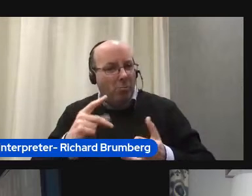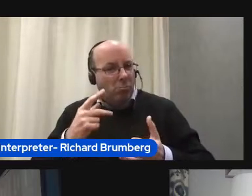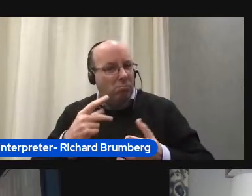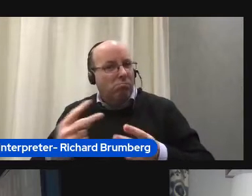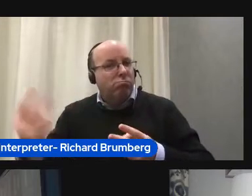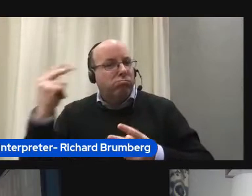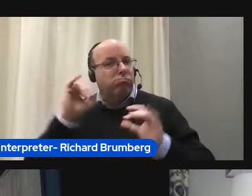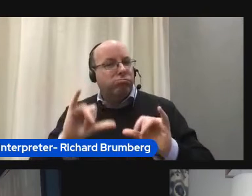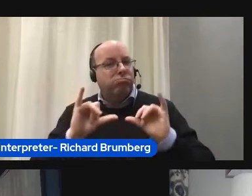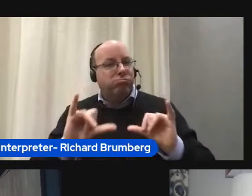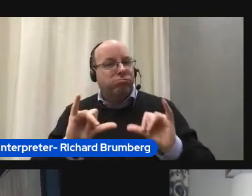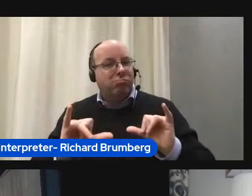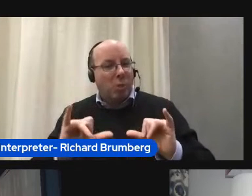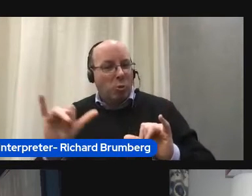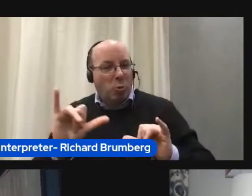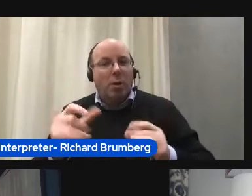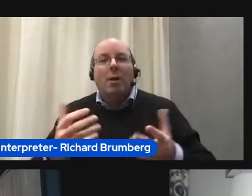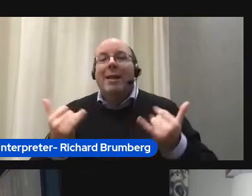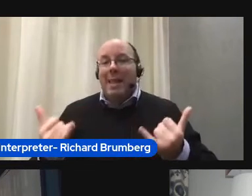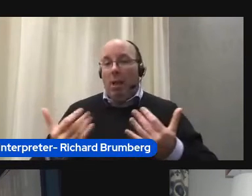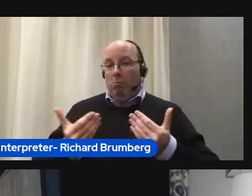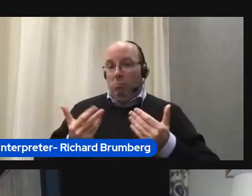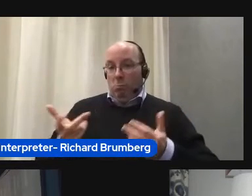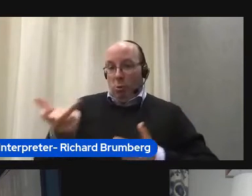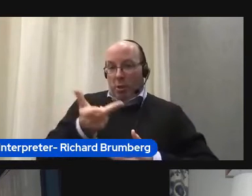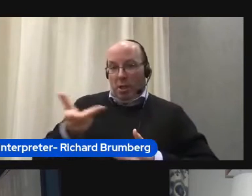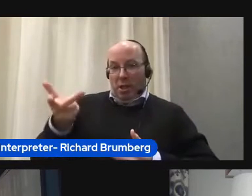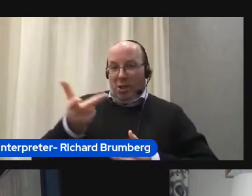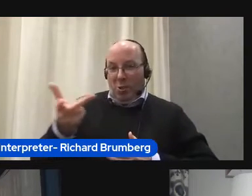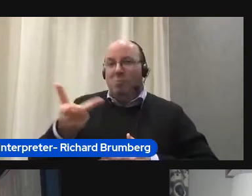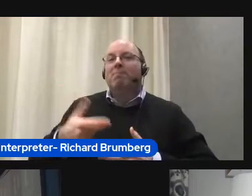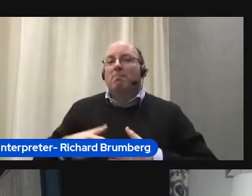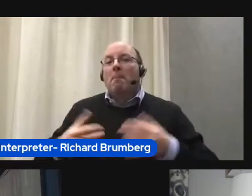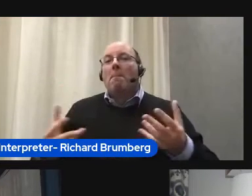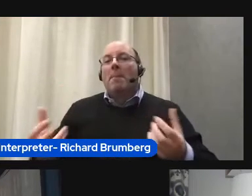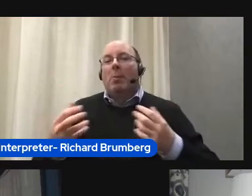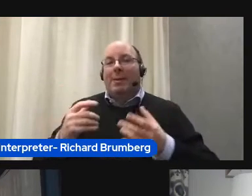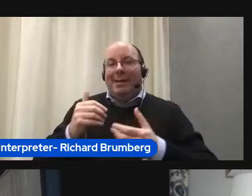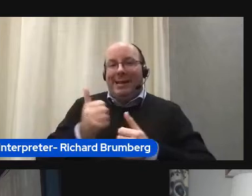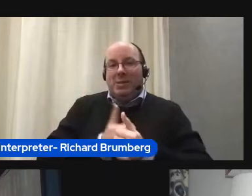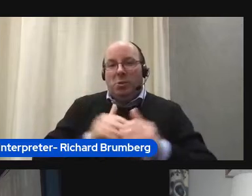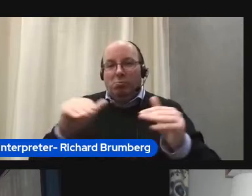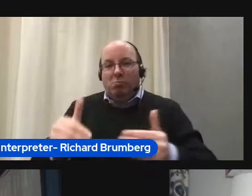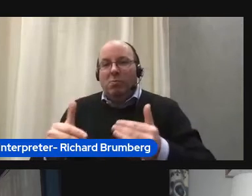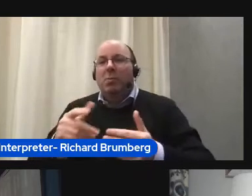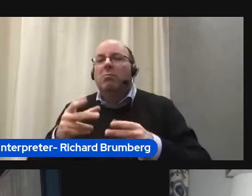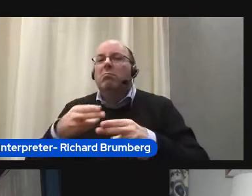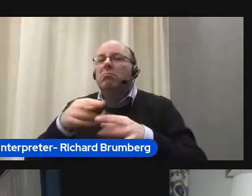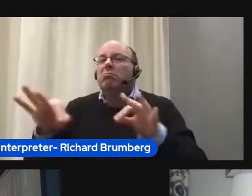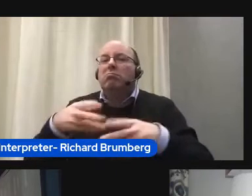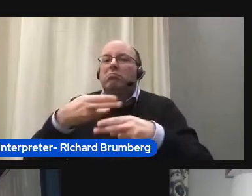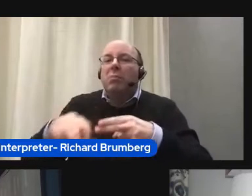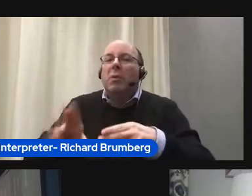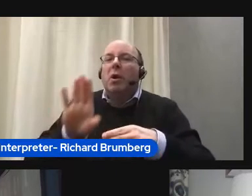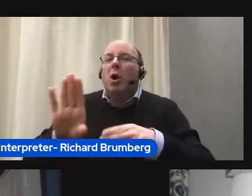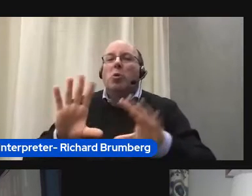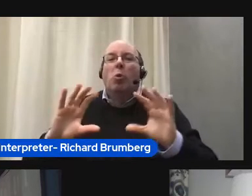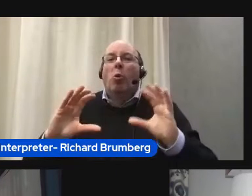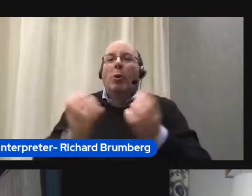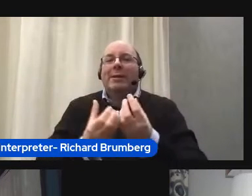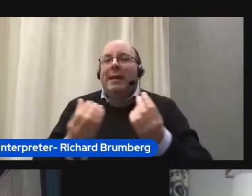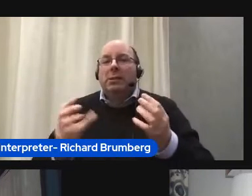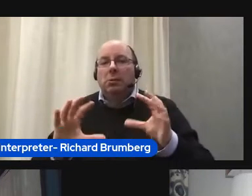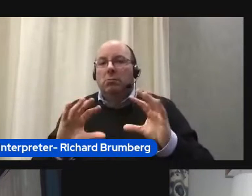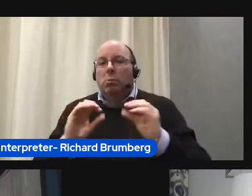chat. So friends, what I'd love to do is to take the opportunity for each of you to share briefly your organization's